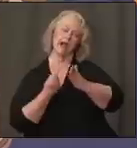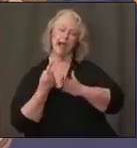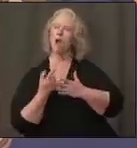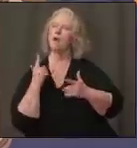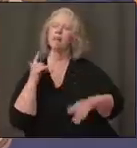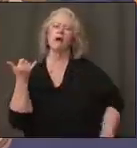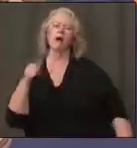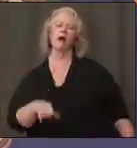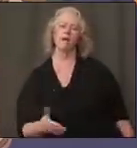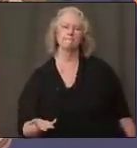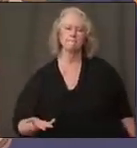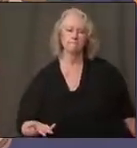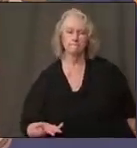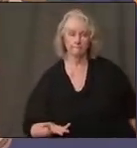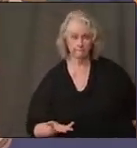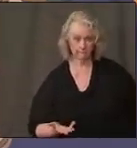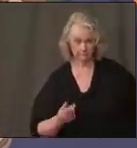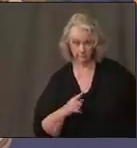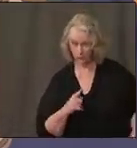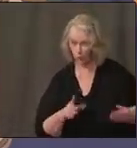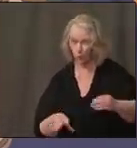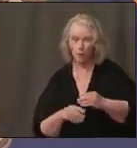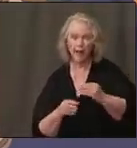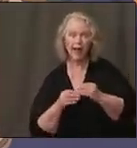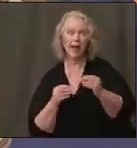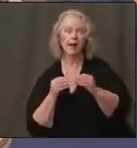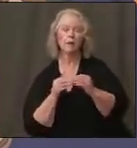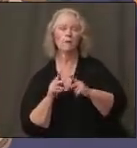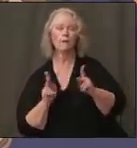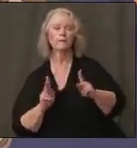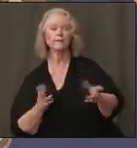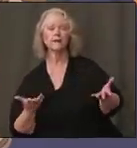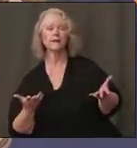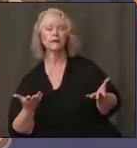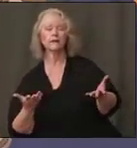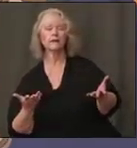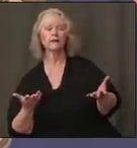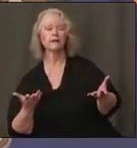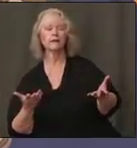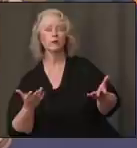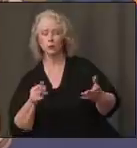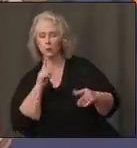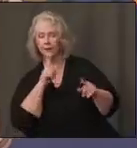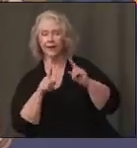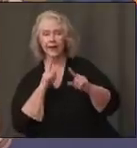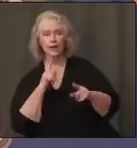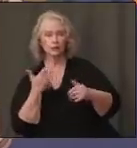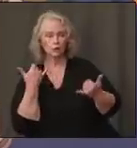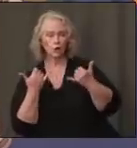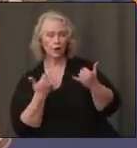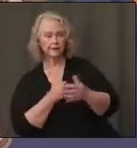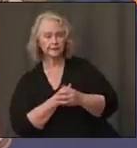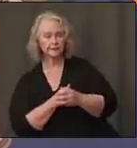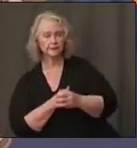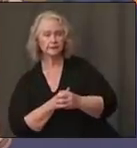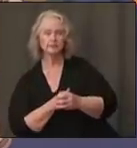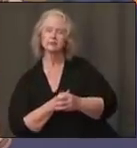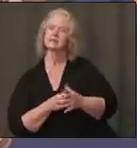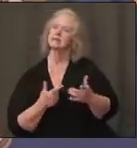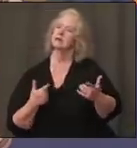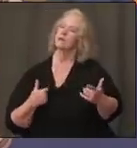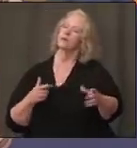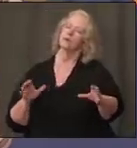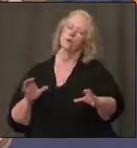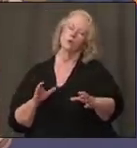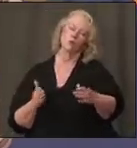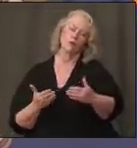them. Are you going to add more people than the Department of Labor has already pledged to add to help answer calls at the department? We'll do whatever